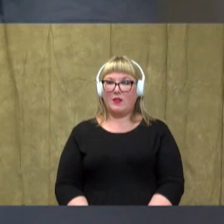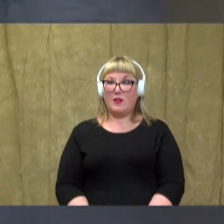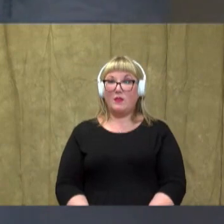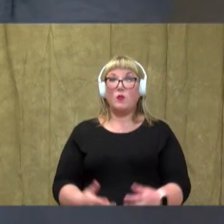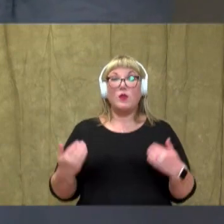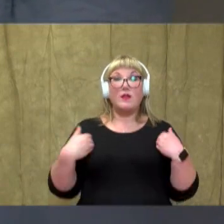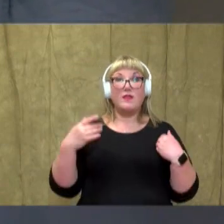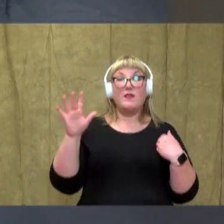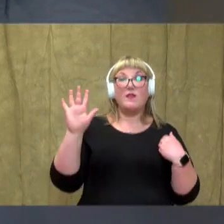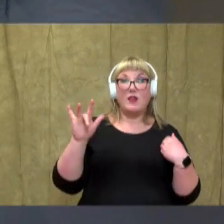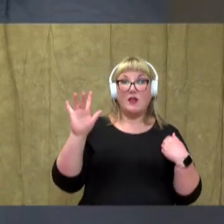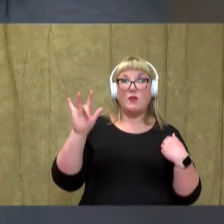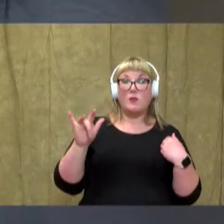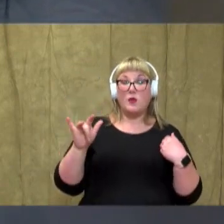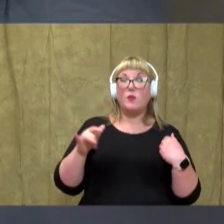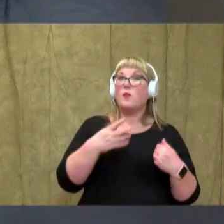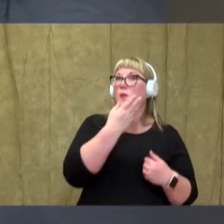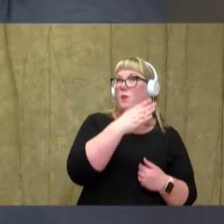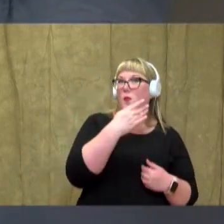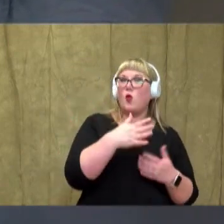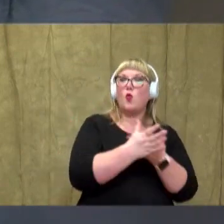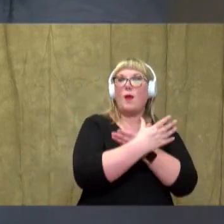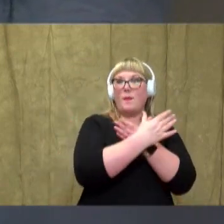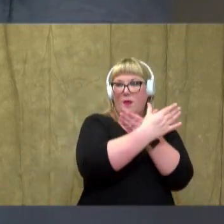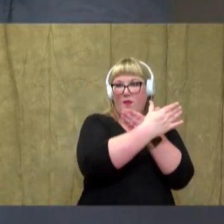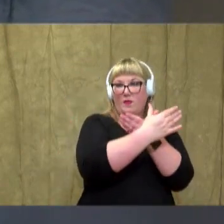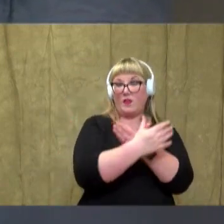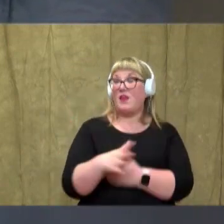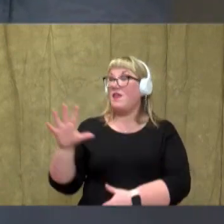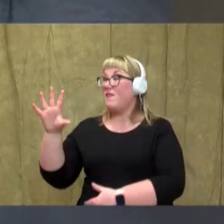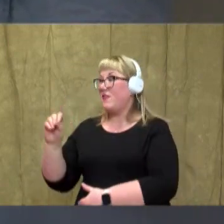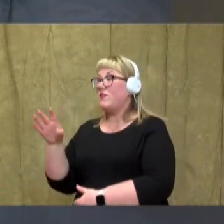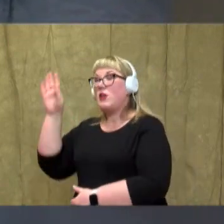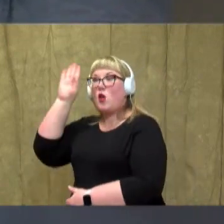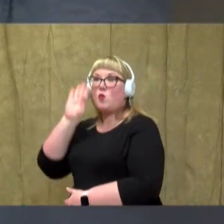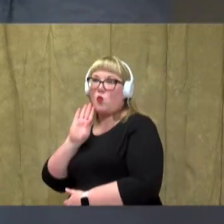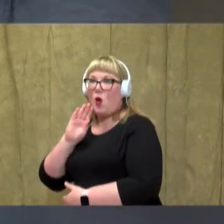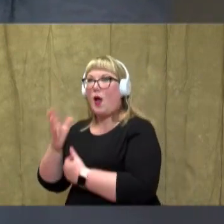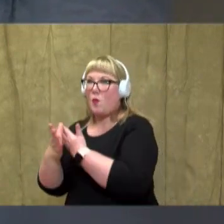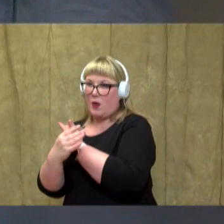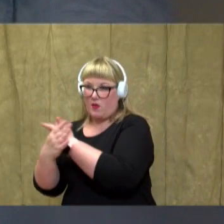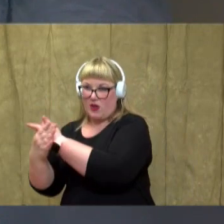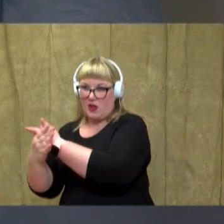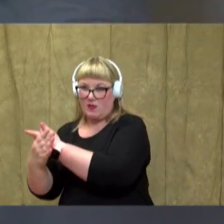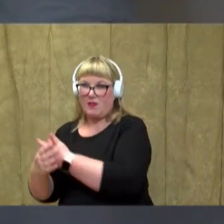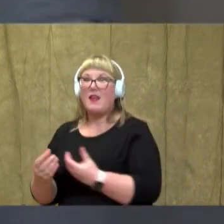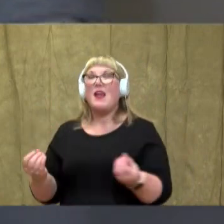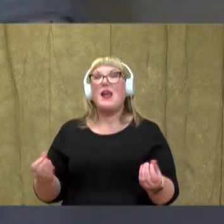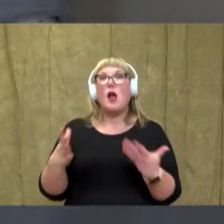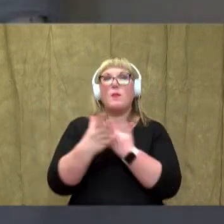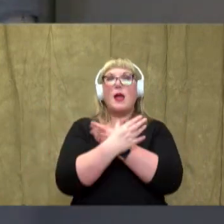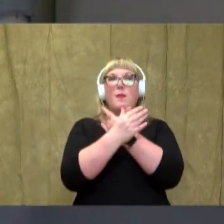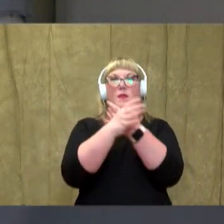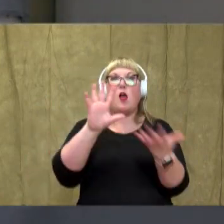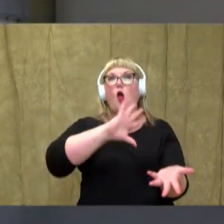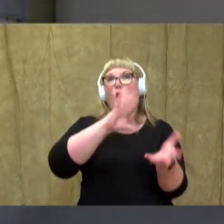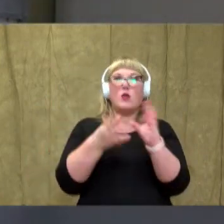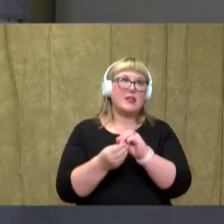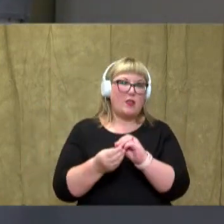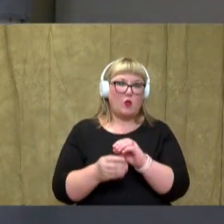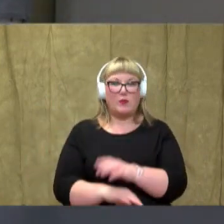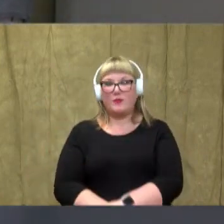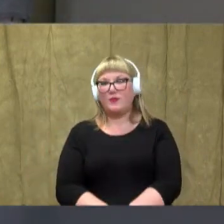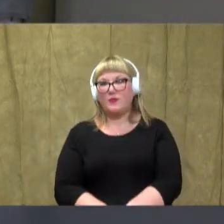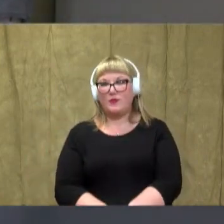We have 25 blue butterflies and 50 brown butterflies. How many butterflies do you have in